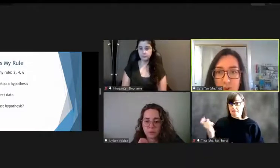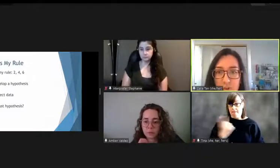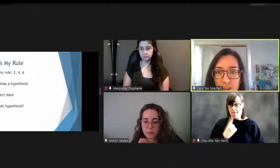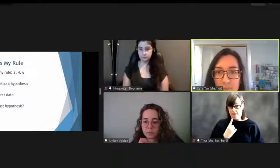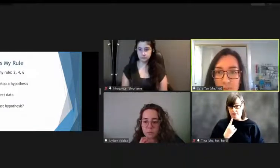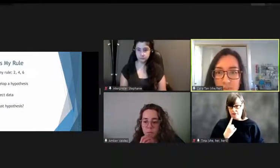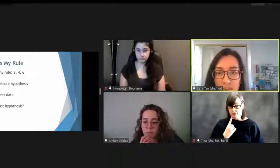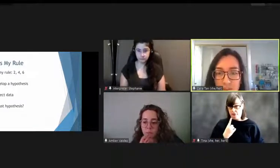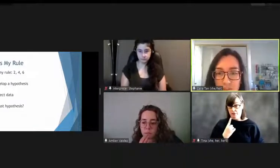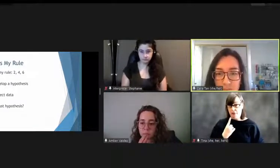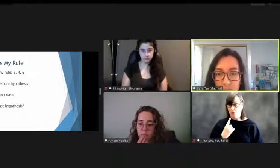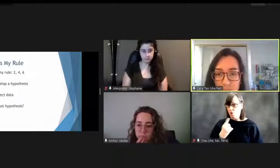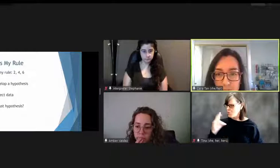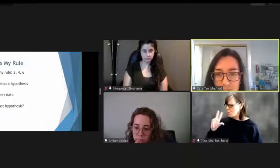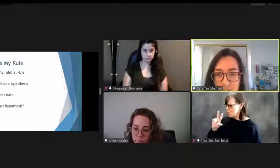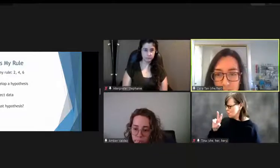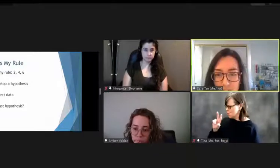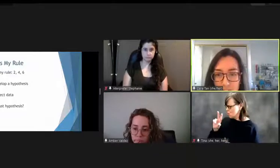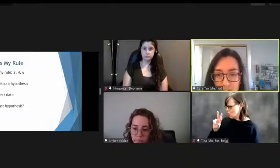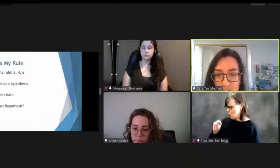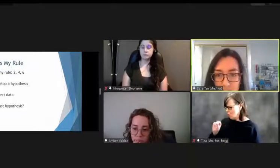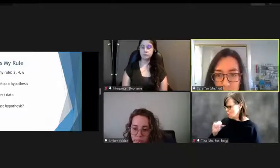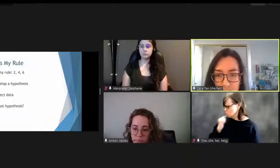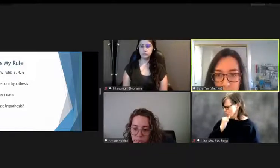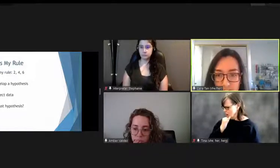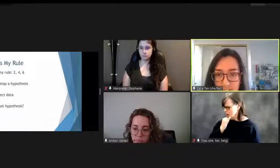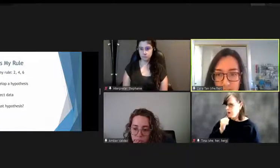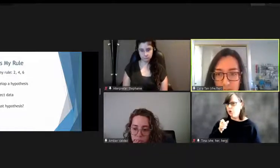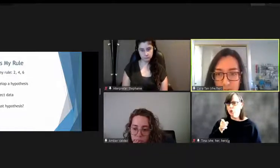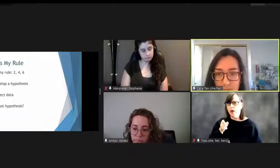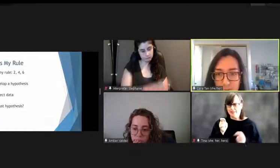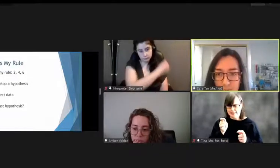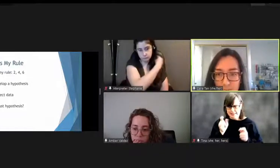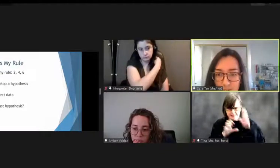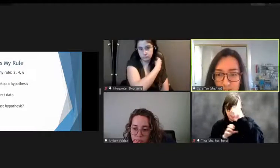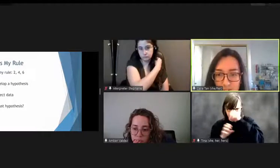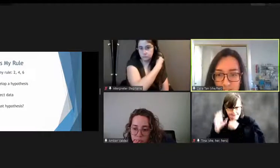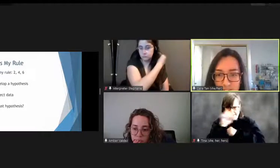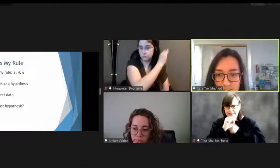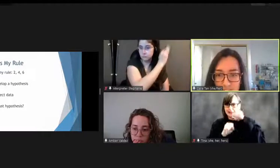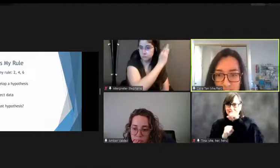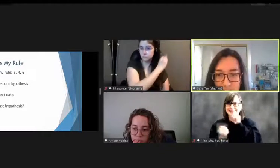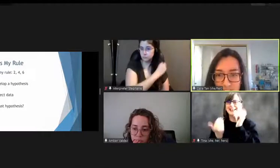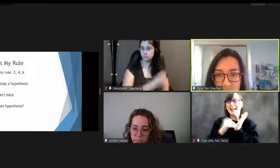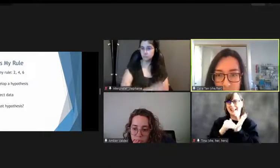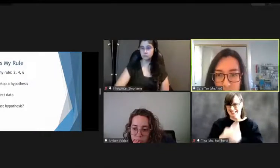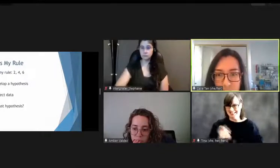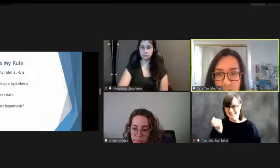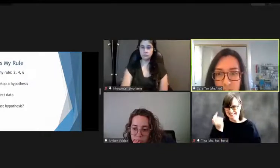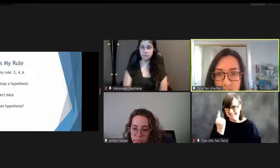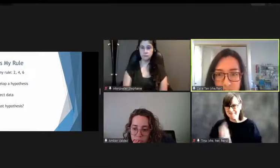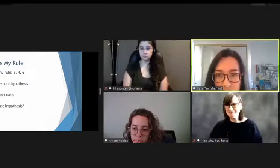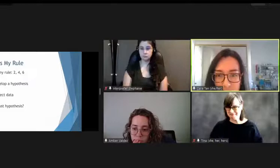And don't type those next 3 numbers in just yet. I'm trying to catch up to everyone who has already done so.